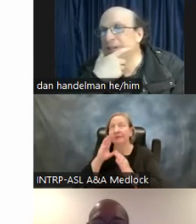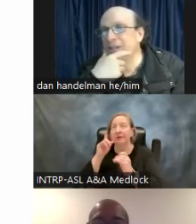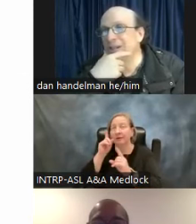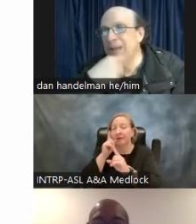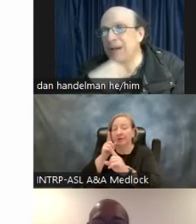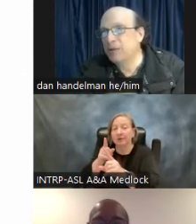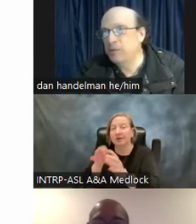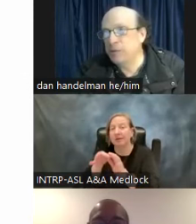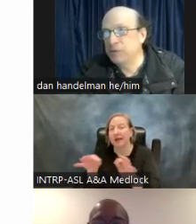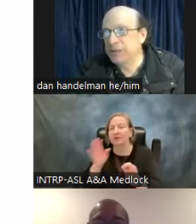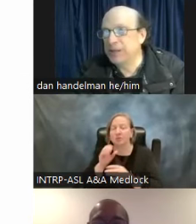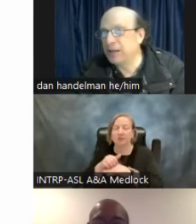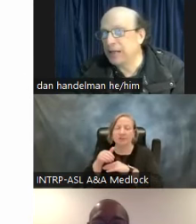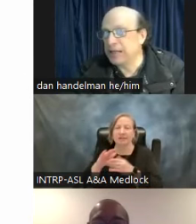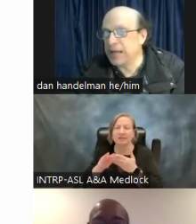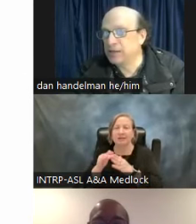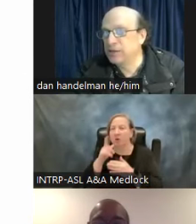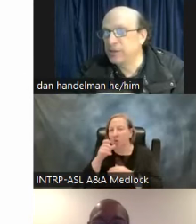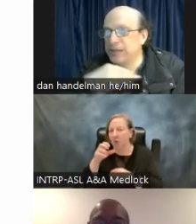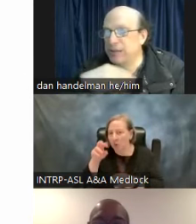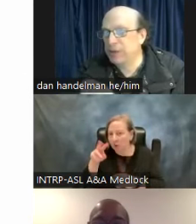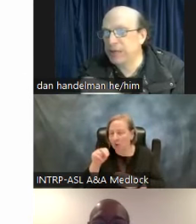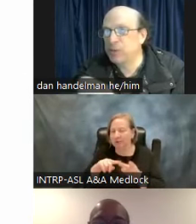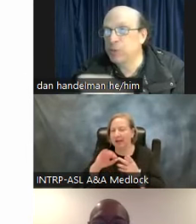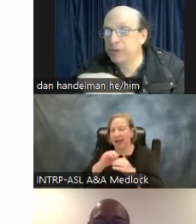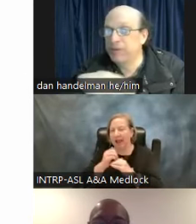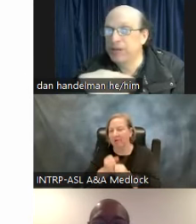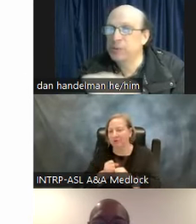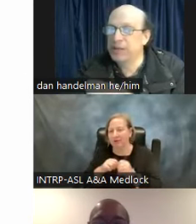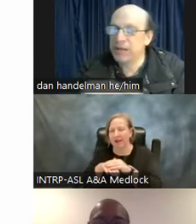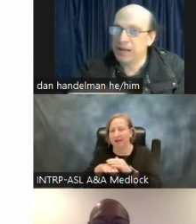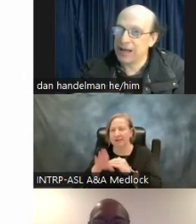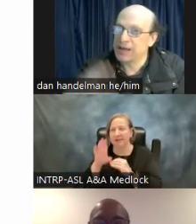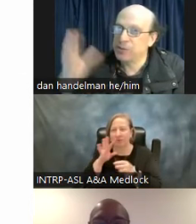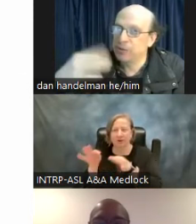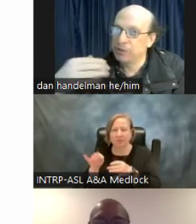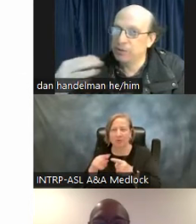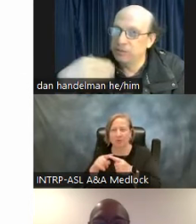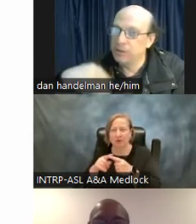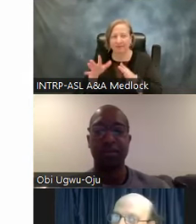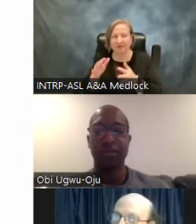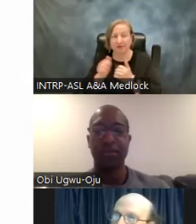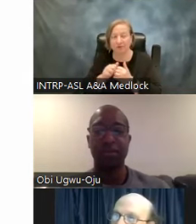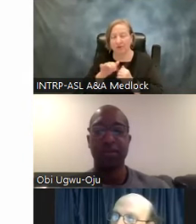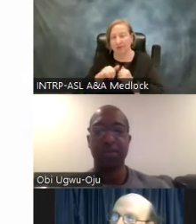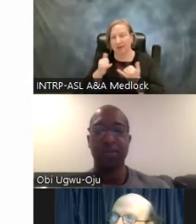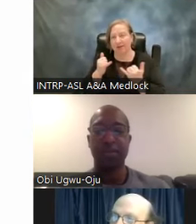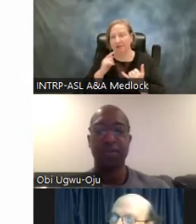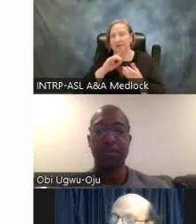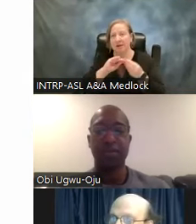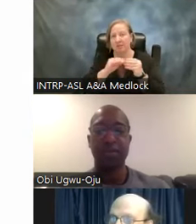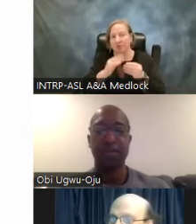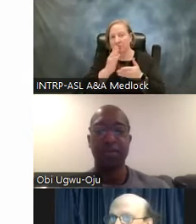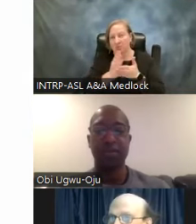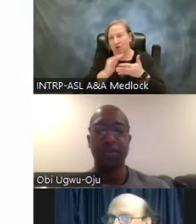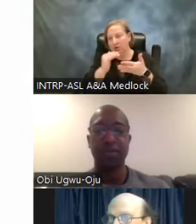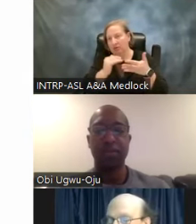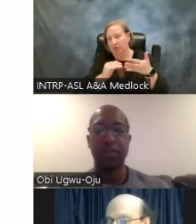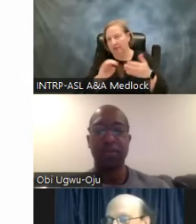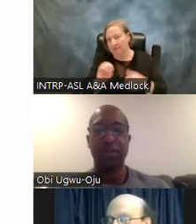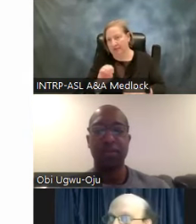we're going to send to the city about who owns it and how you get access to it that we'll get to when we're finished with the actual numbered portion of this section